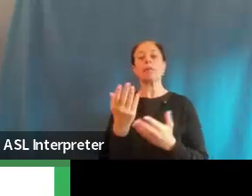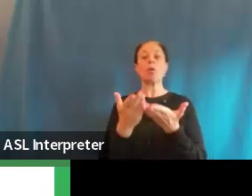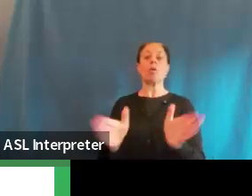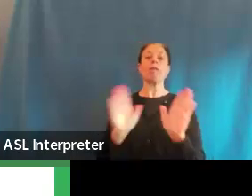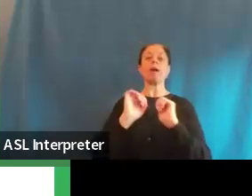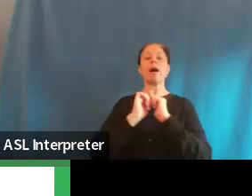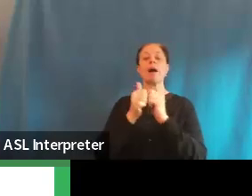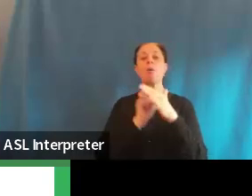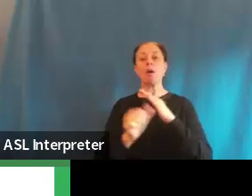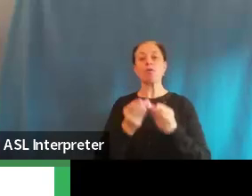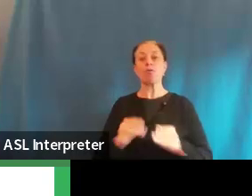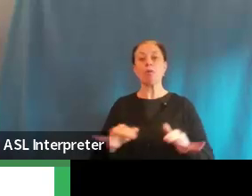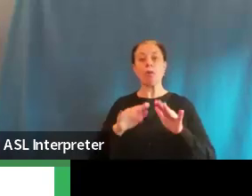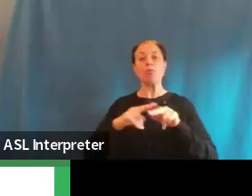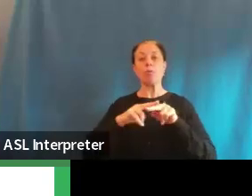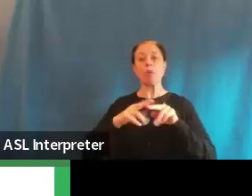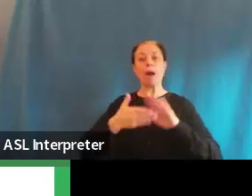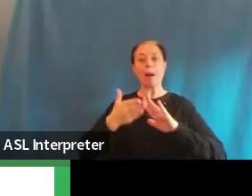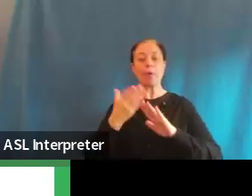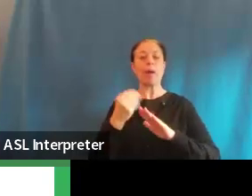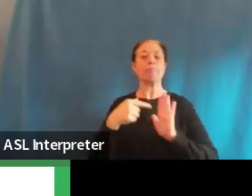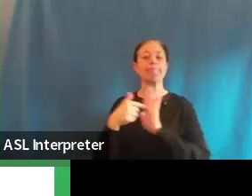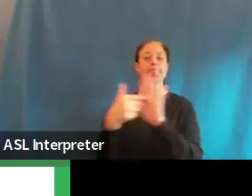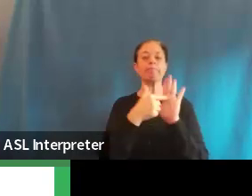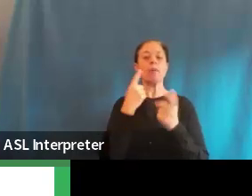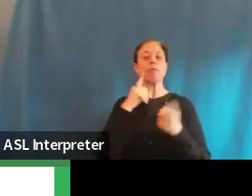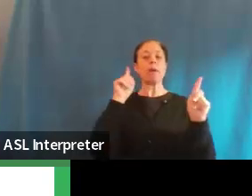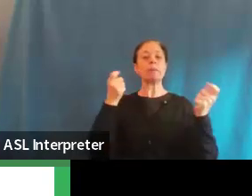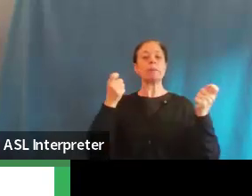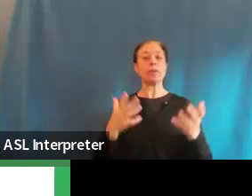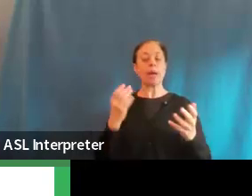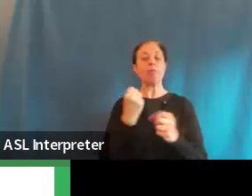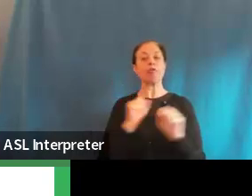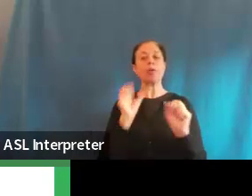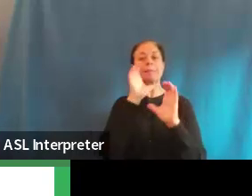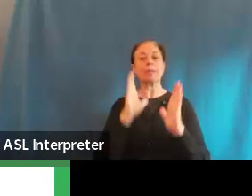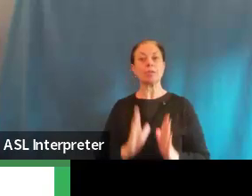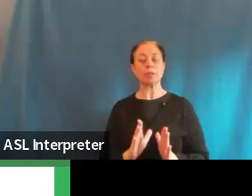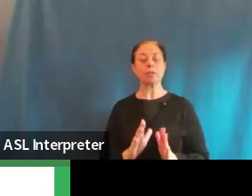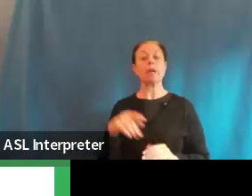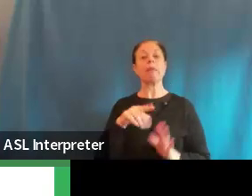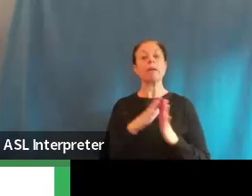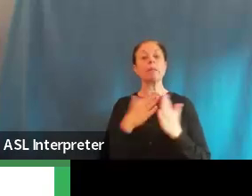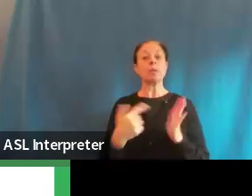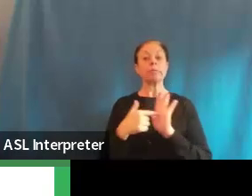overview of how the Underground Railroad operated, and profiling famous conductors and freedom seekers. This book features